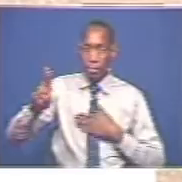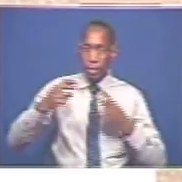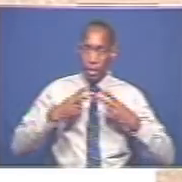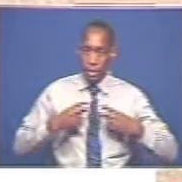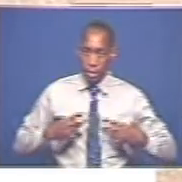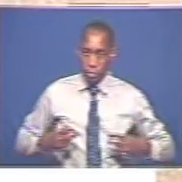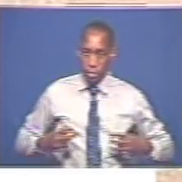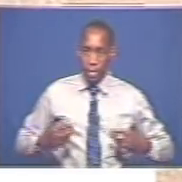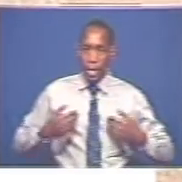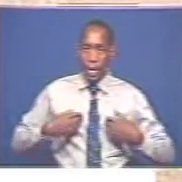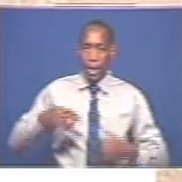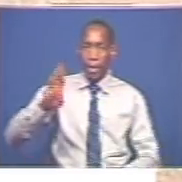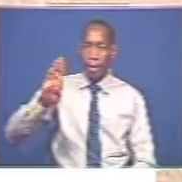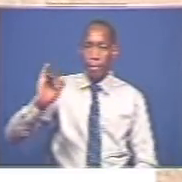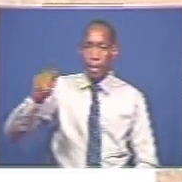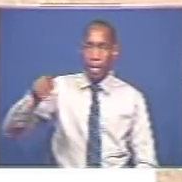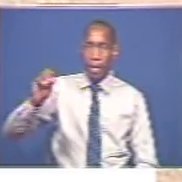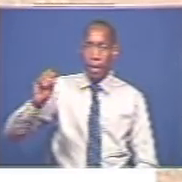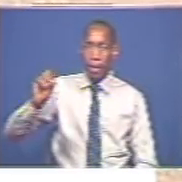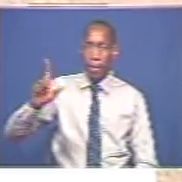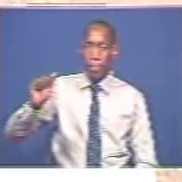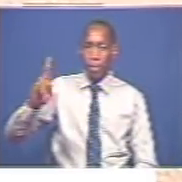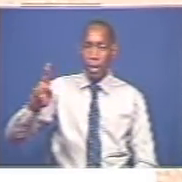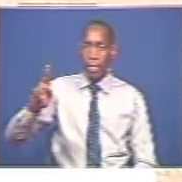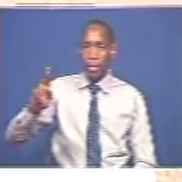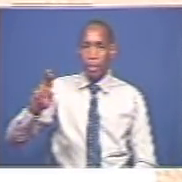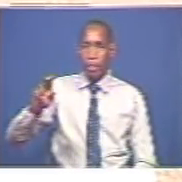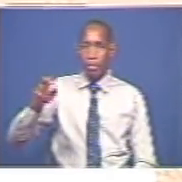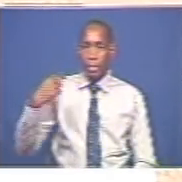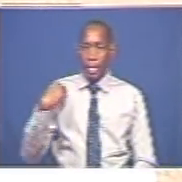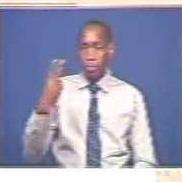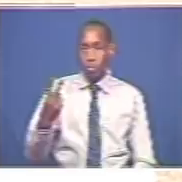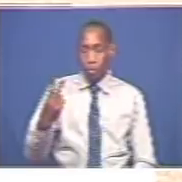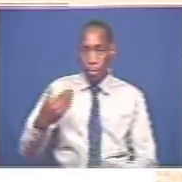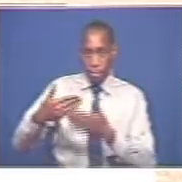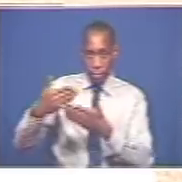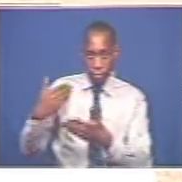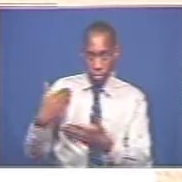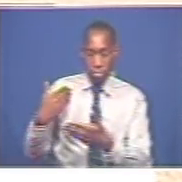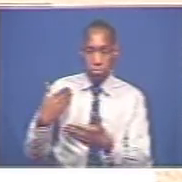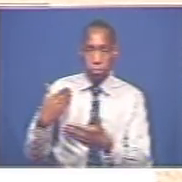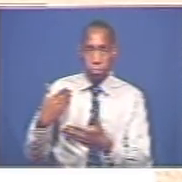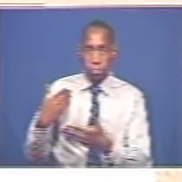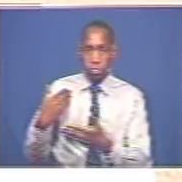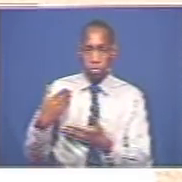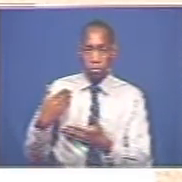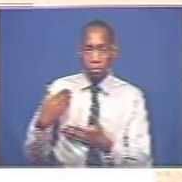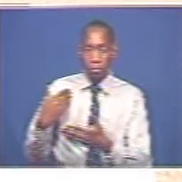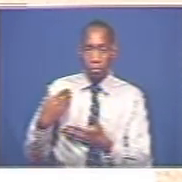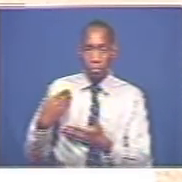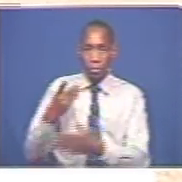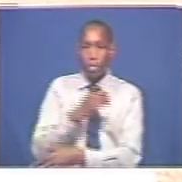that I have bipolar type 2 early this year. But going back through my